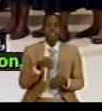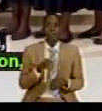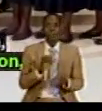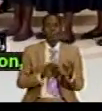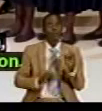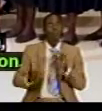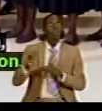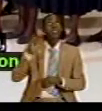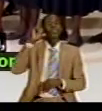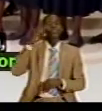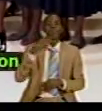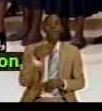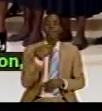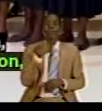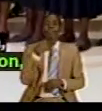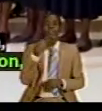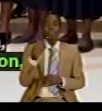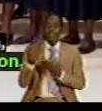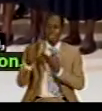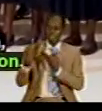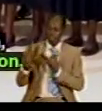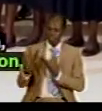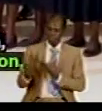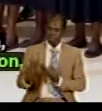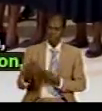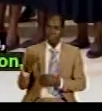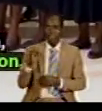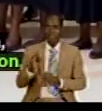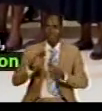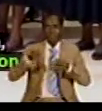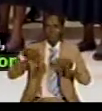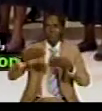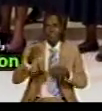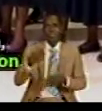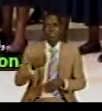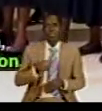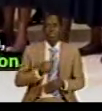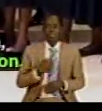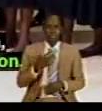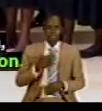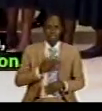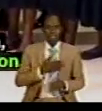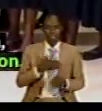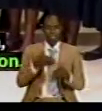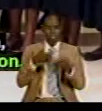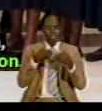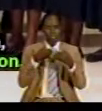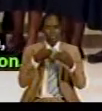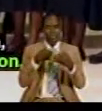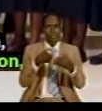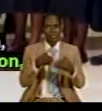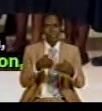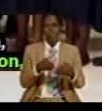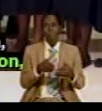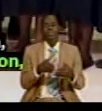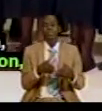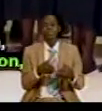near. Though his voice gently gives me my